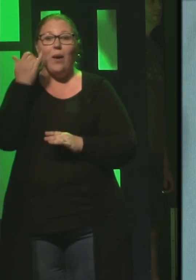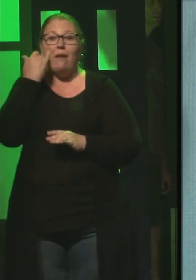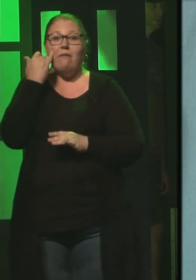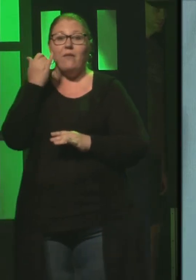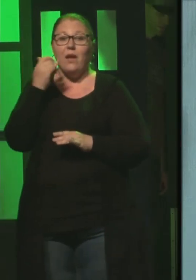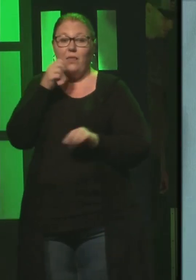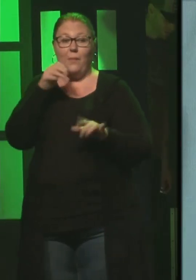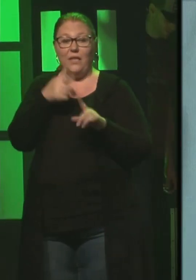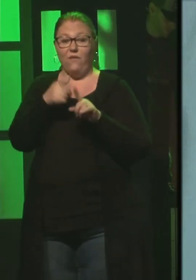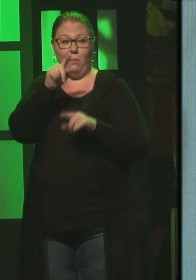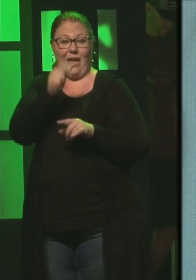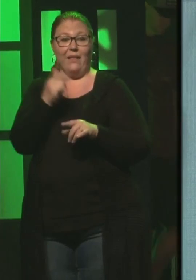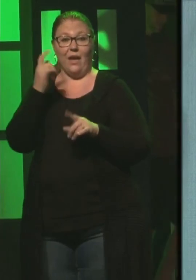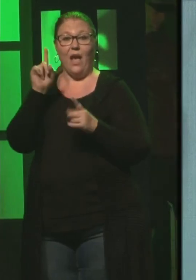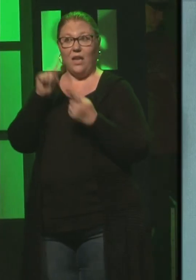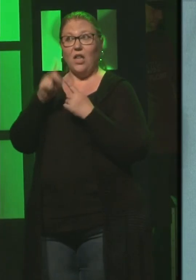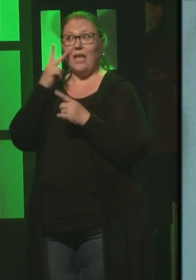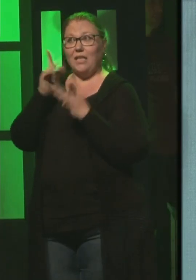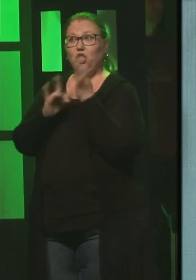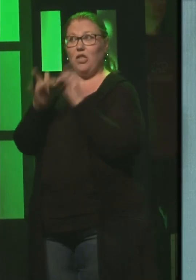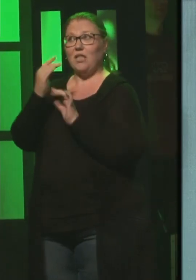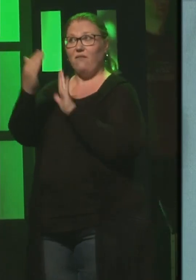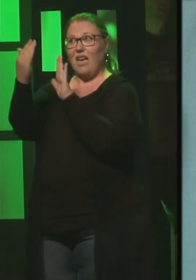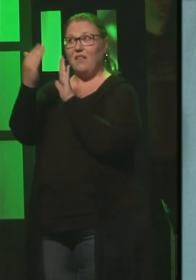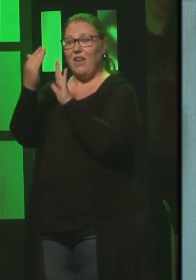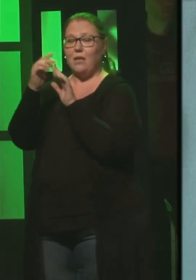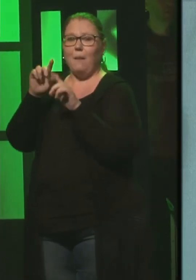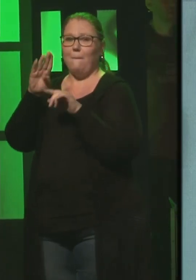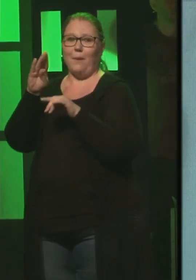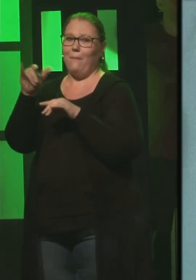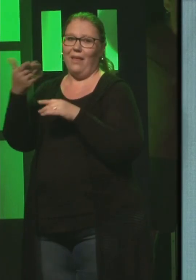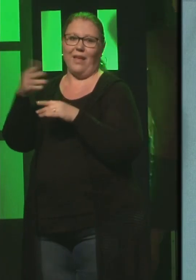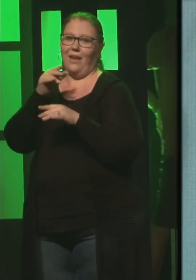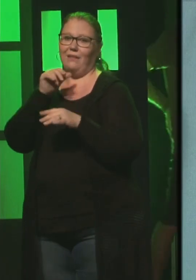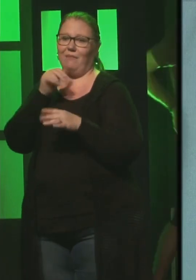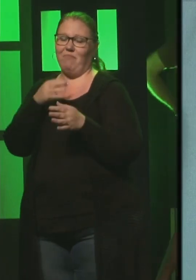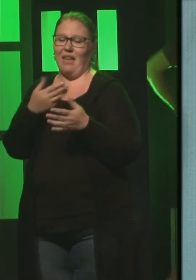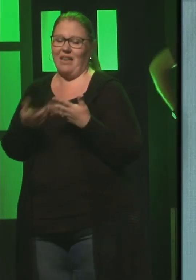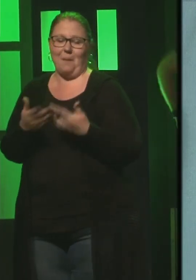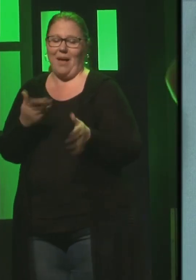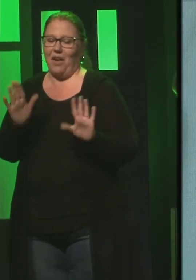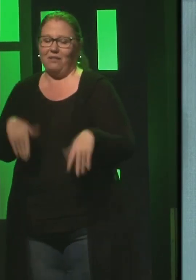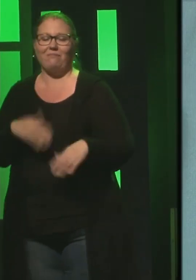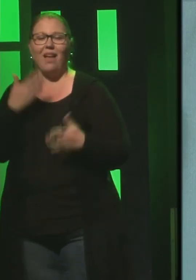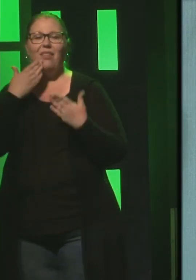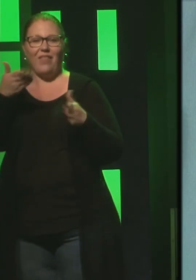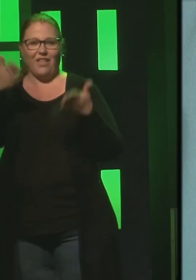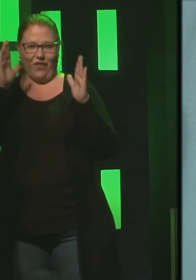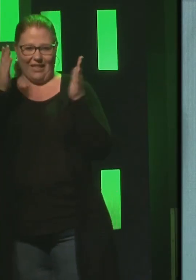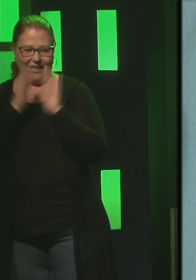are from tithing until I meet Jesus face to face, but by then it won't matter. Thanks for listening.